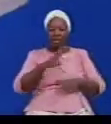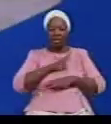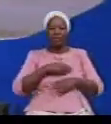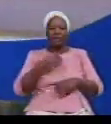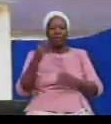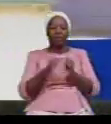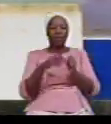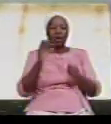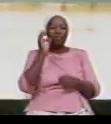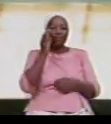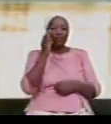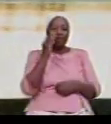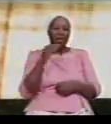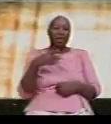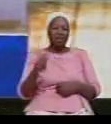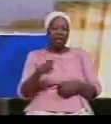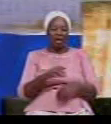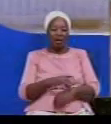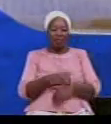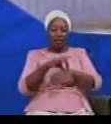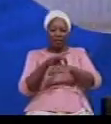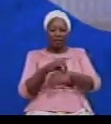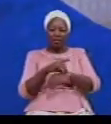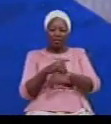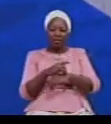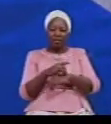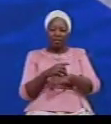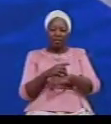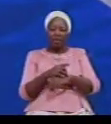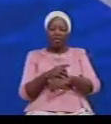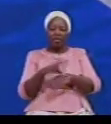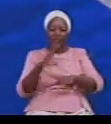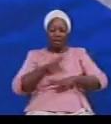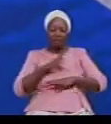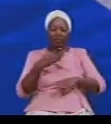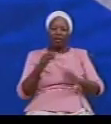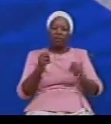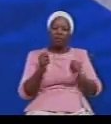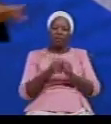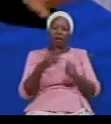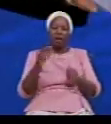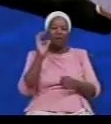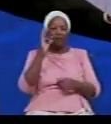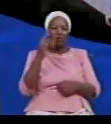The earth is satisfied with the fruit of thy